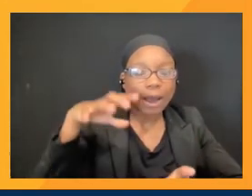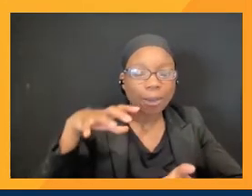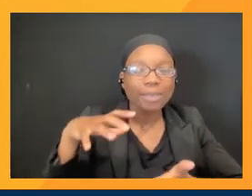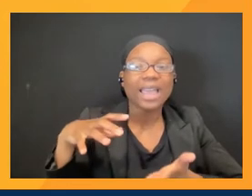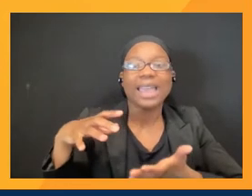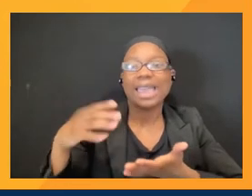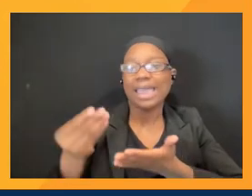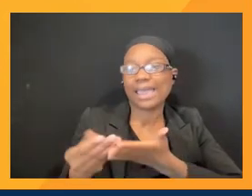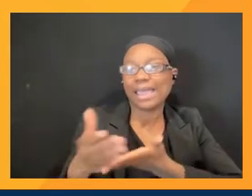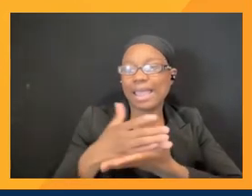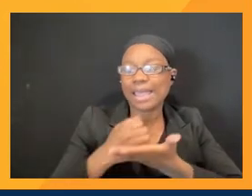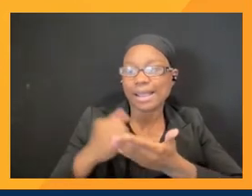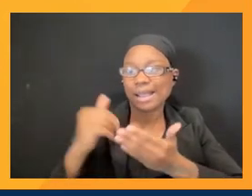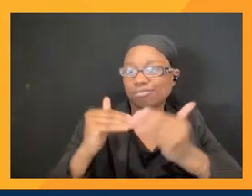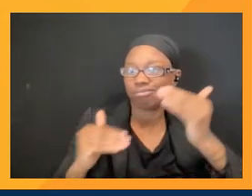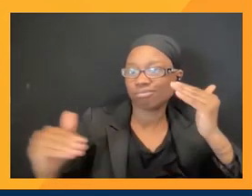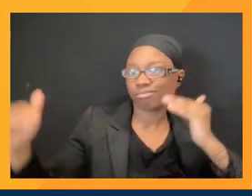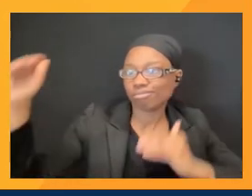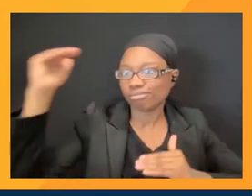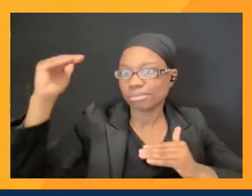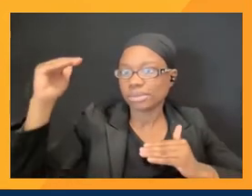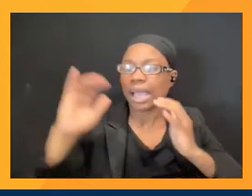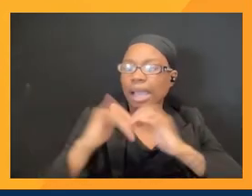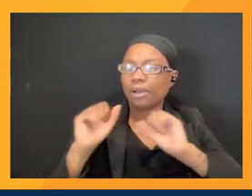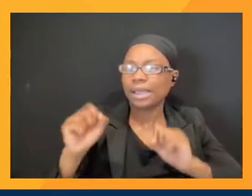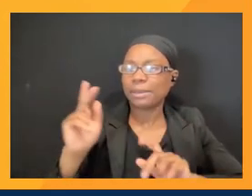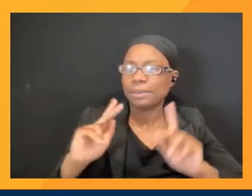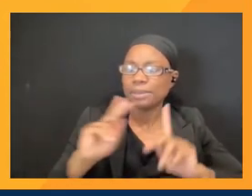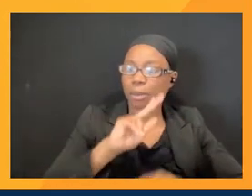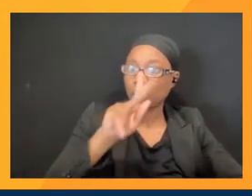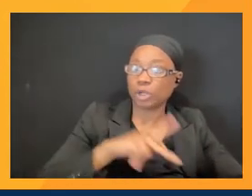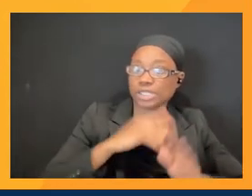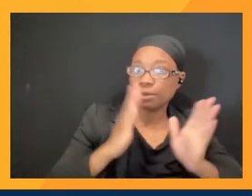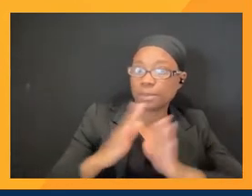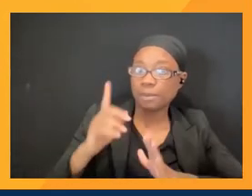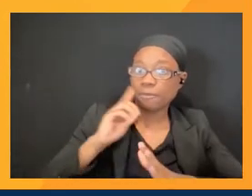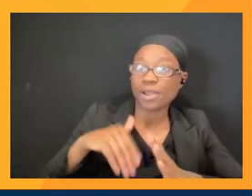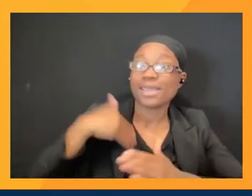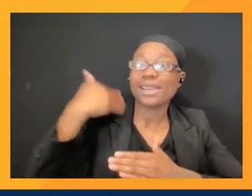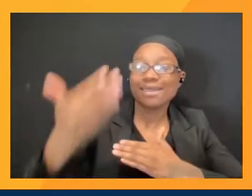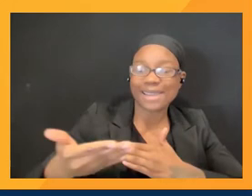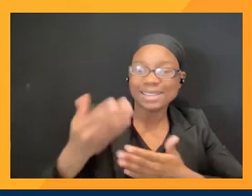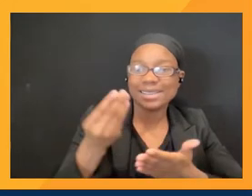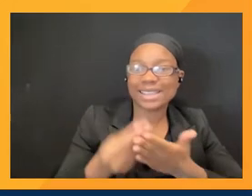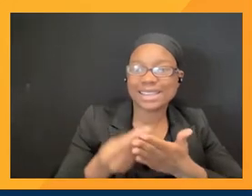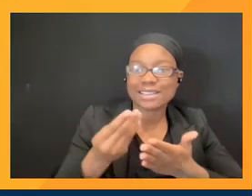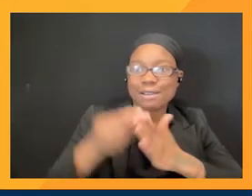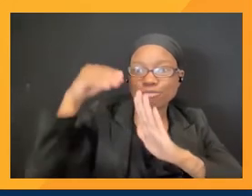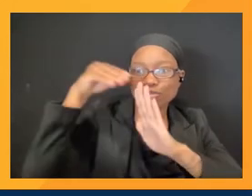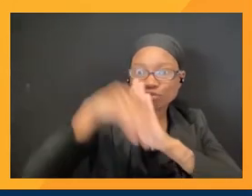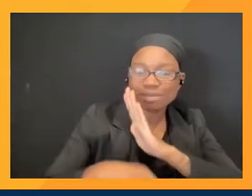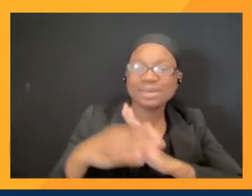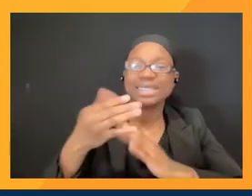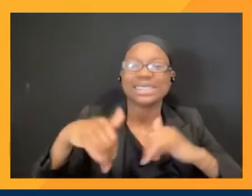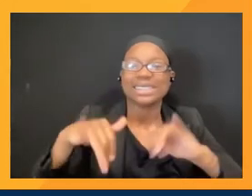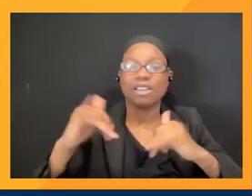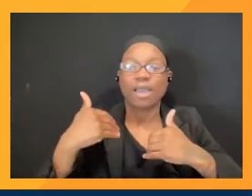employees, and the communities in which we serve. And that means the engagement, the community engagement of talking and